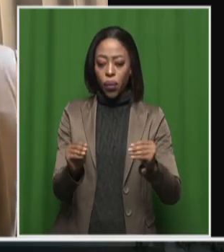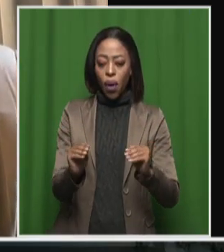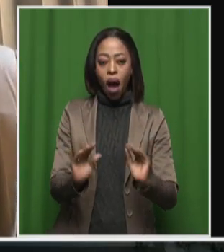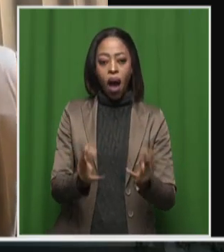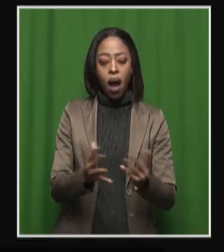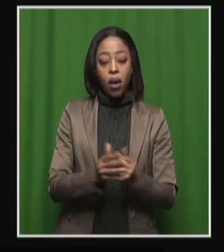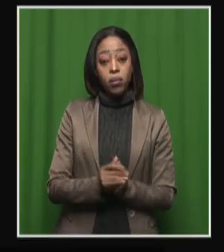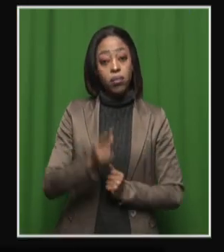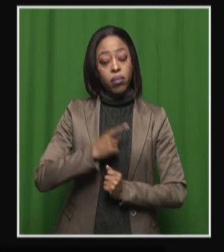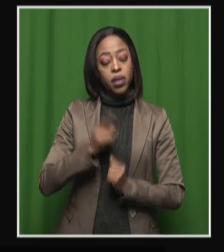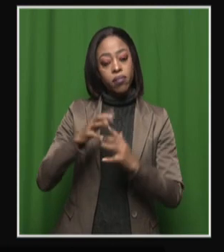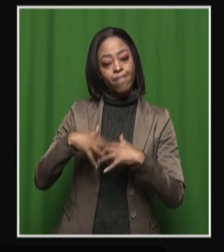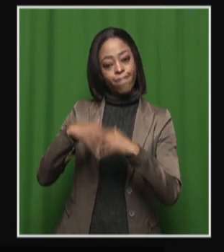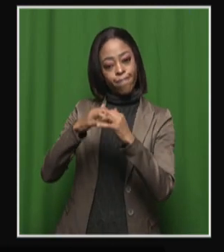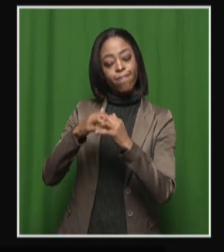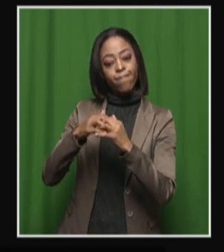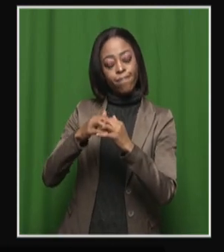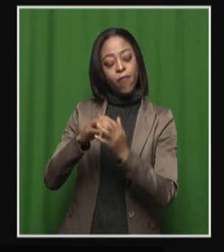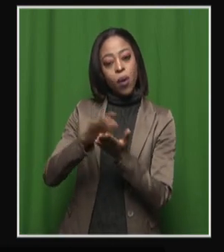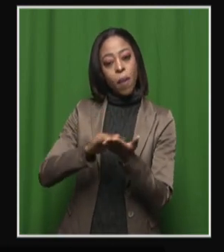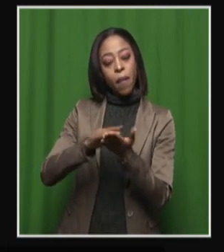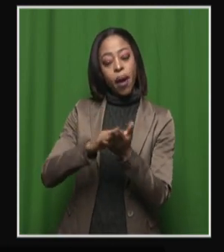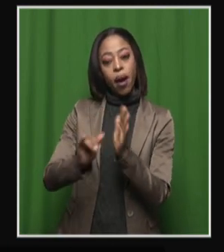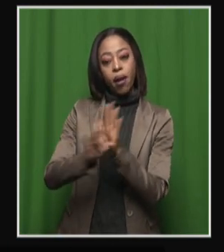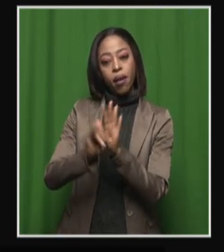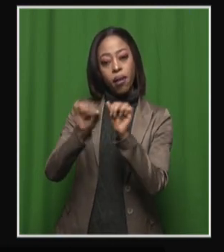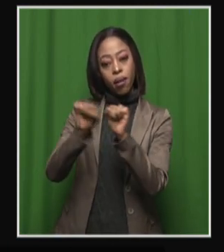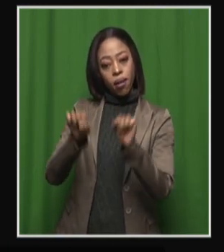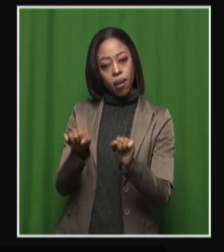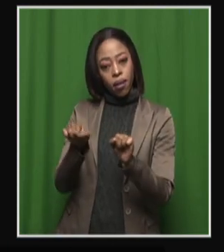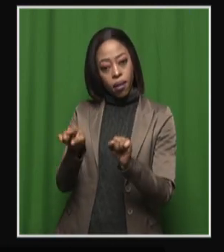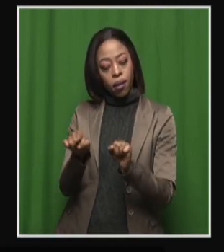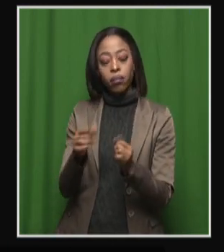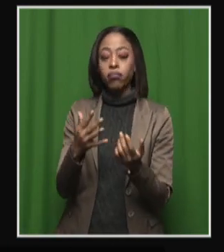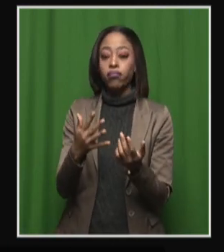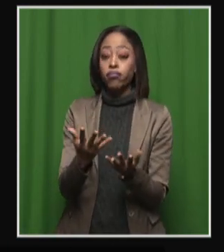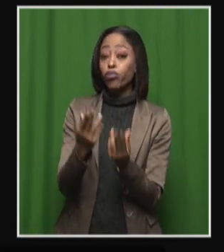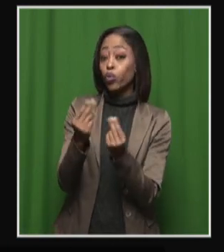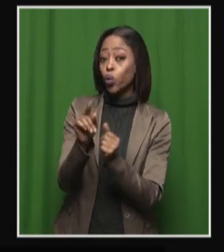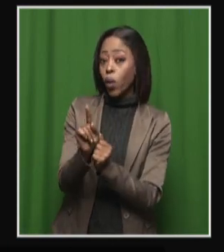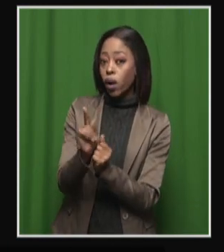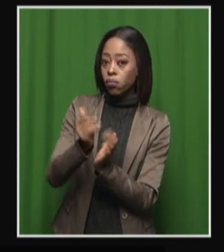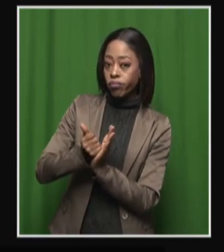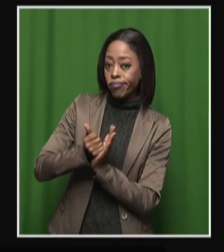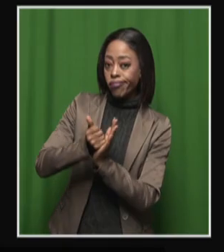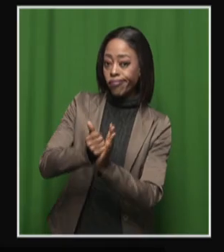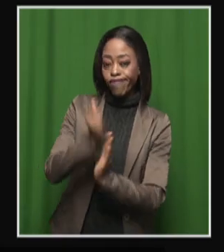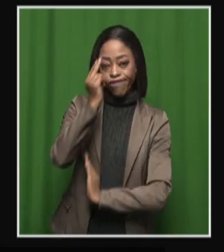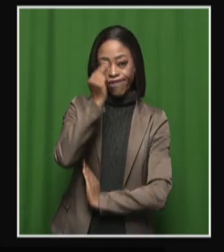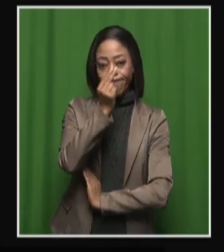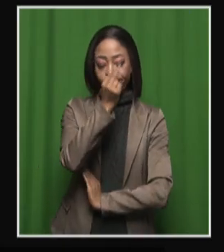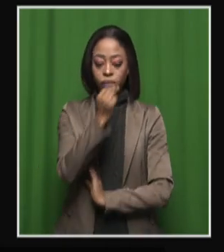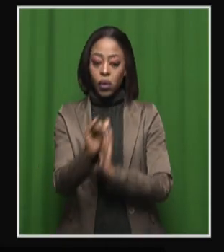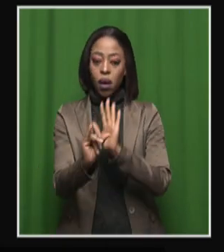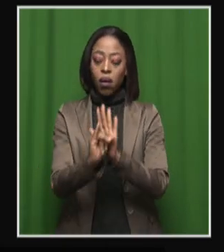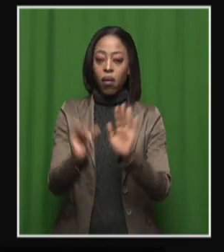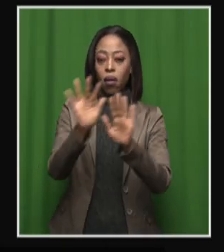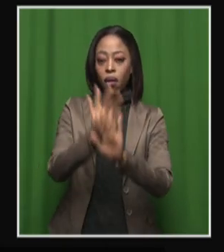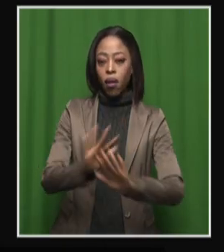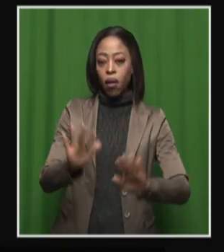So I created a braille identification system. The system helps visually impaired individuals identify the color,